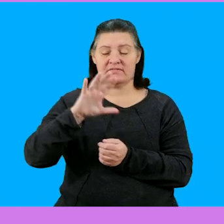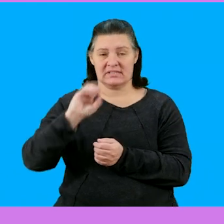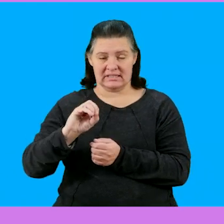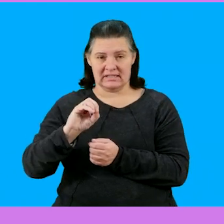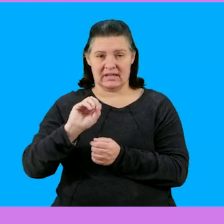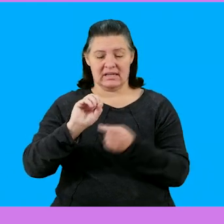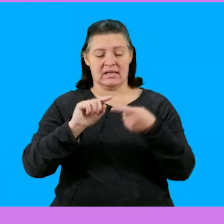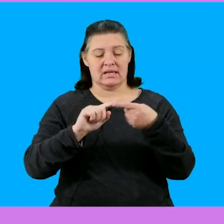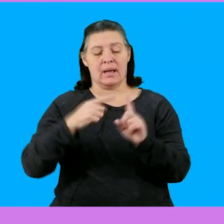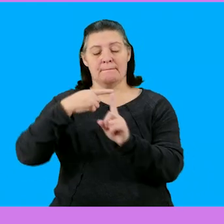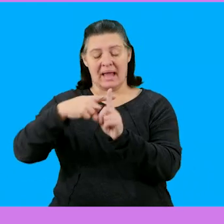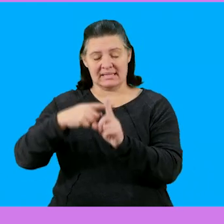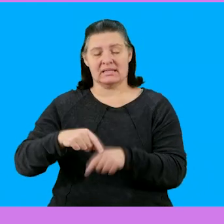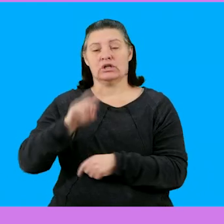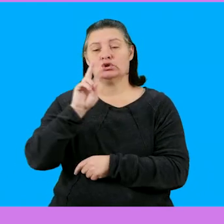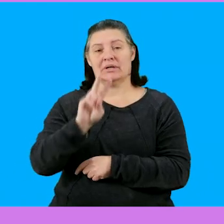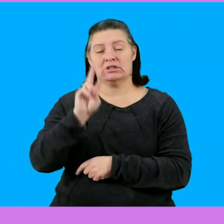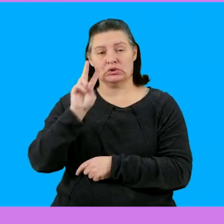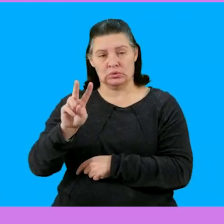22,750 of year 1 plus the